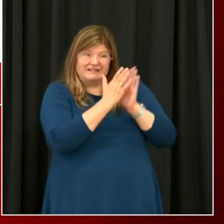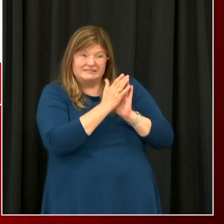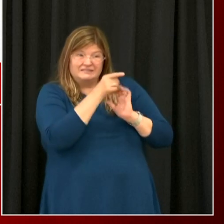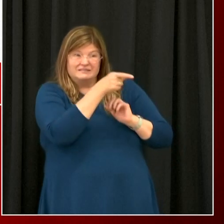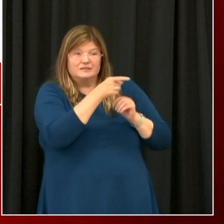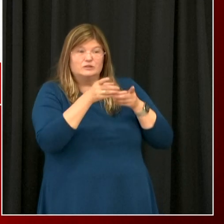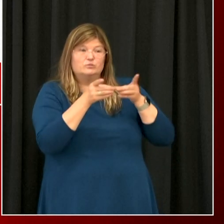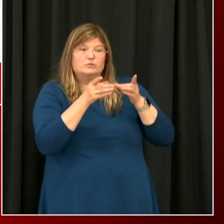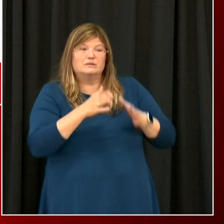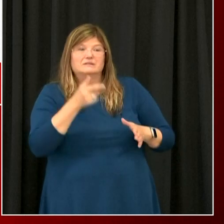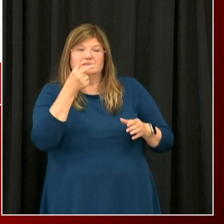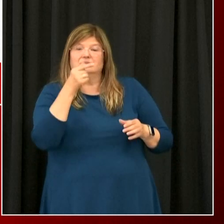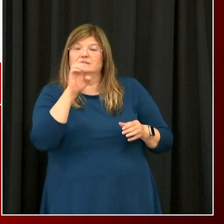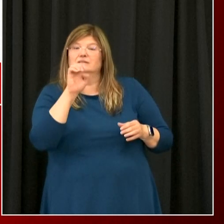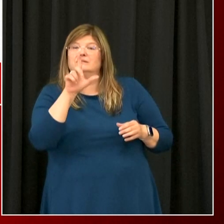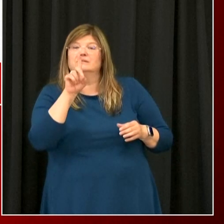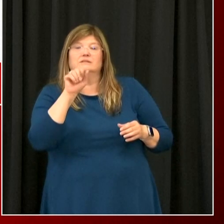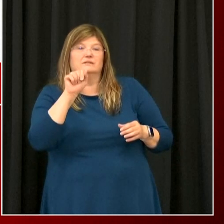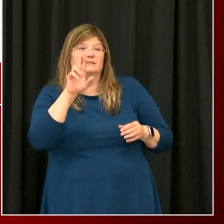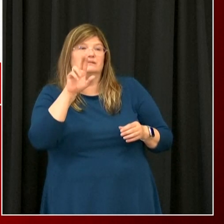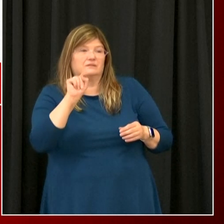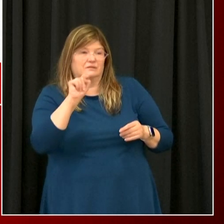bit about that.